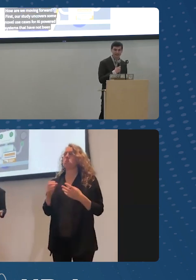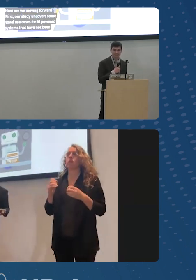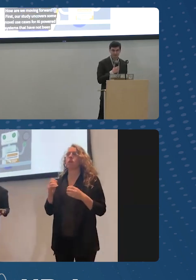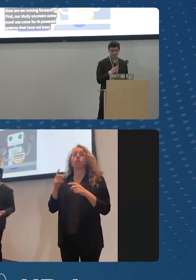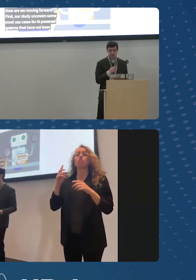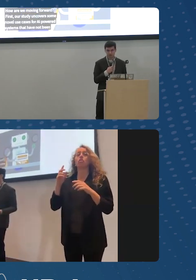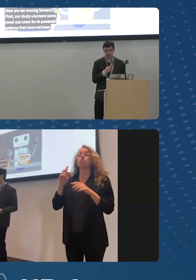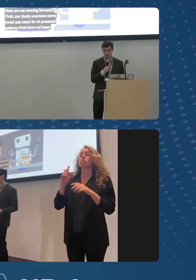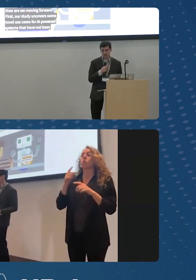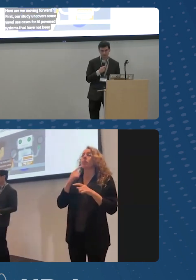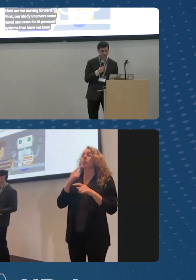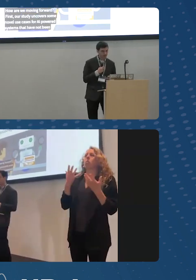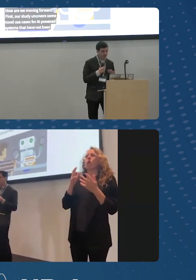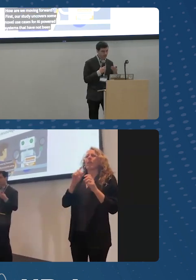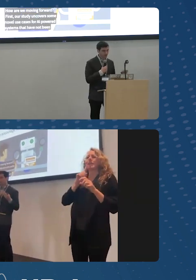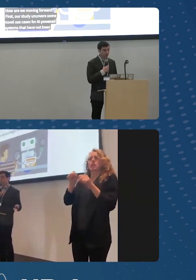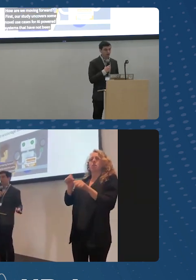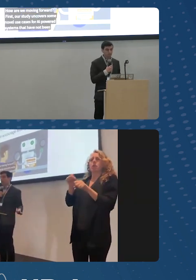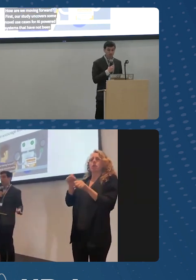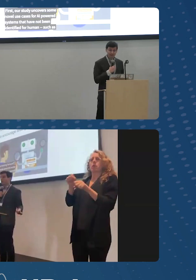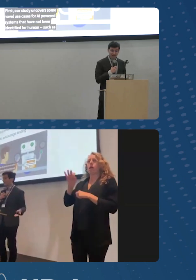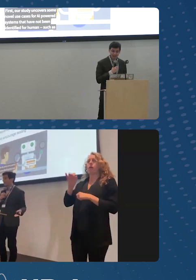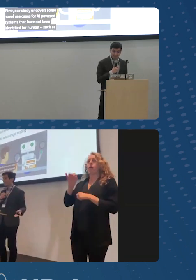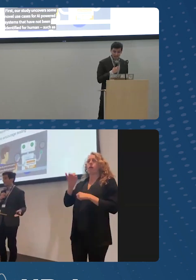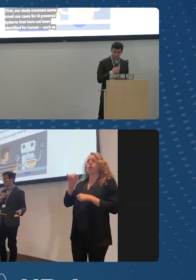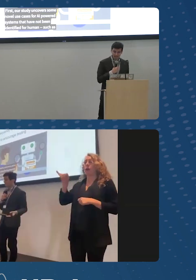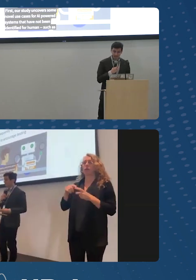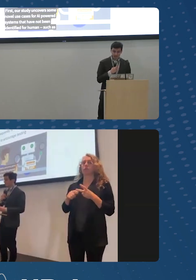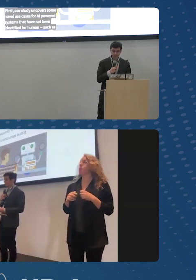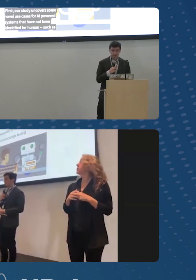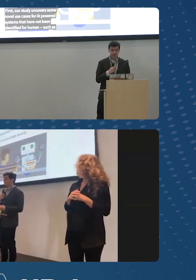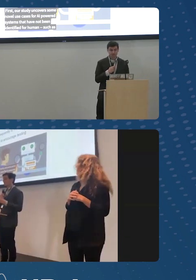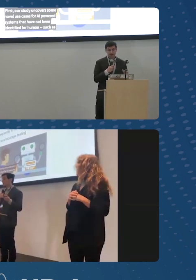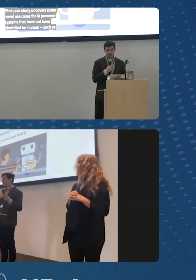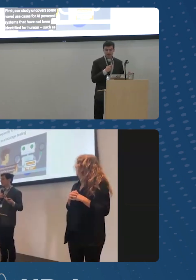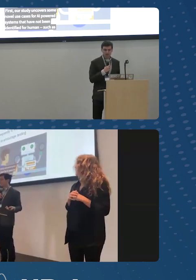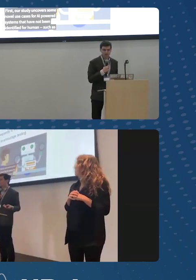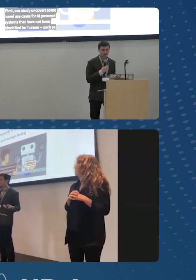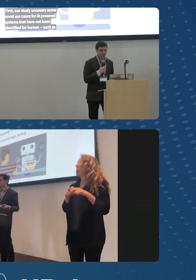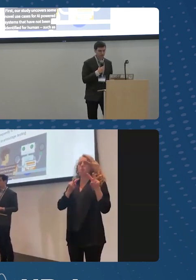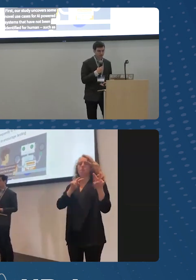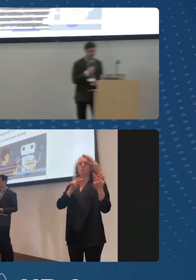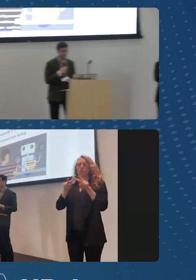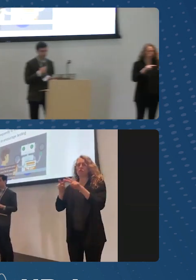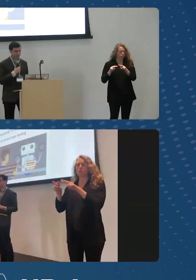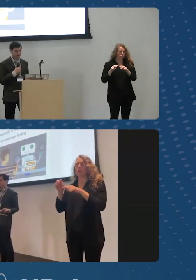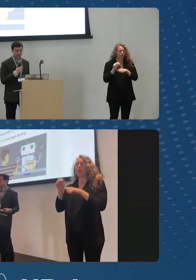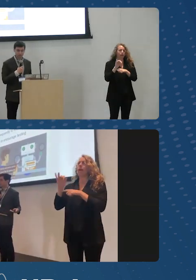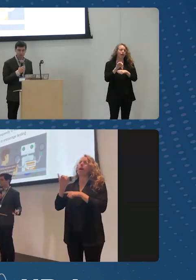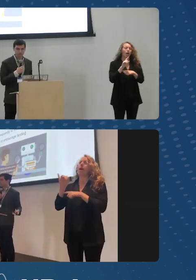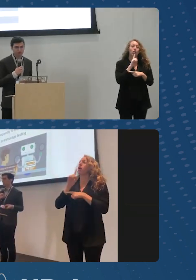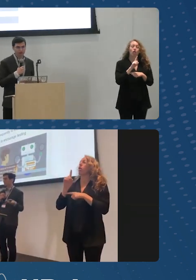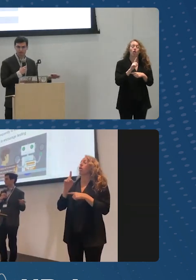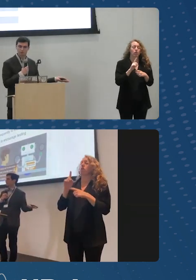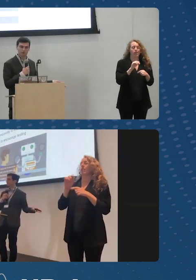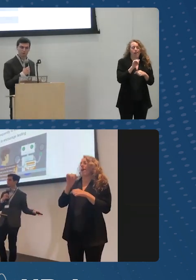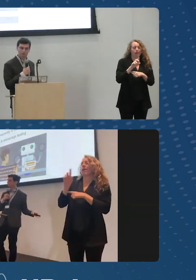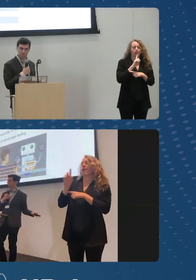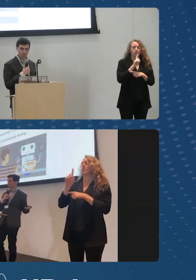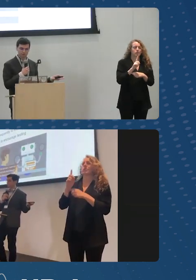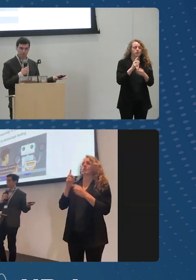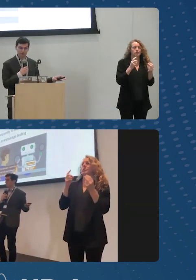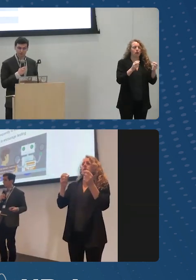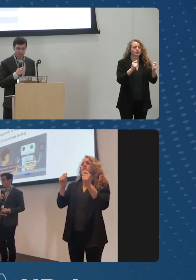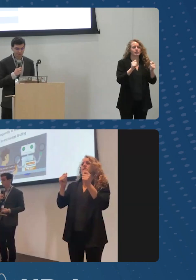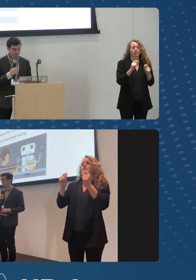the AI capabilities. Modern AI algorithms are constantly undergoing rapid evolution. I think we are